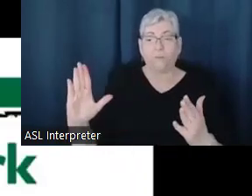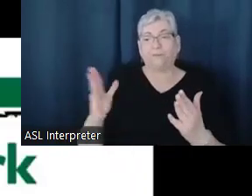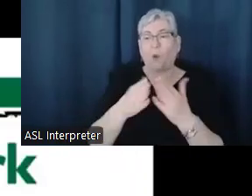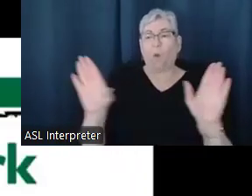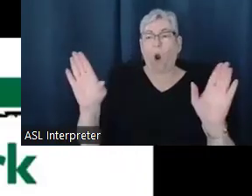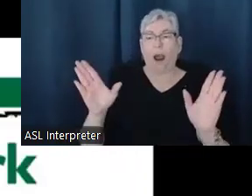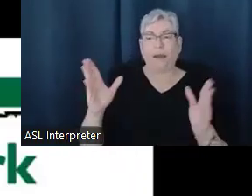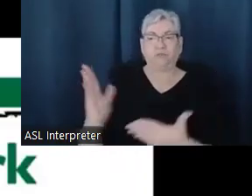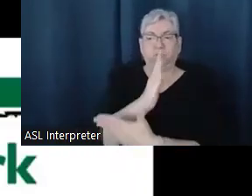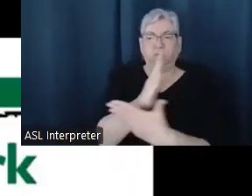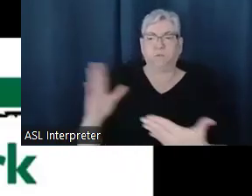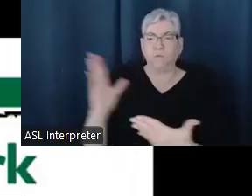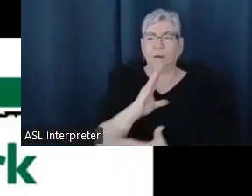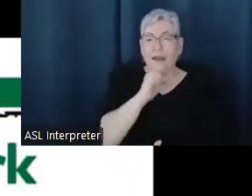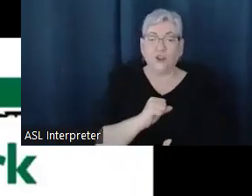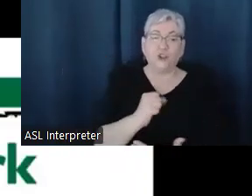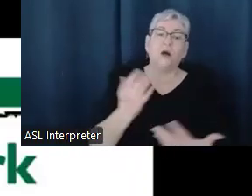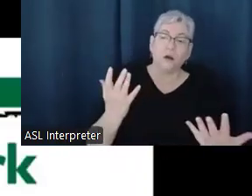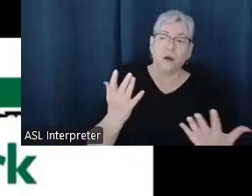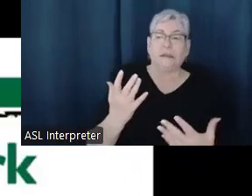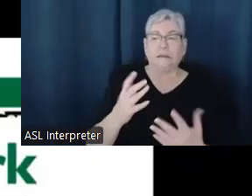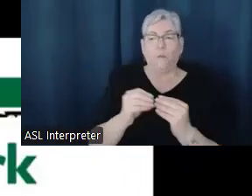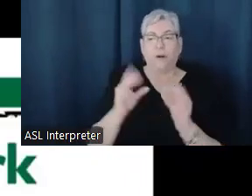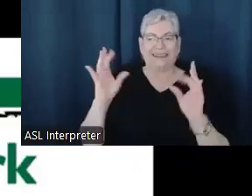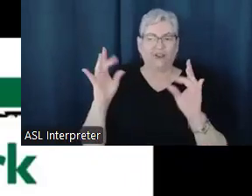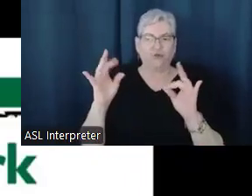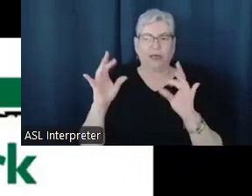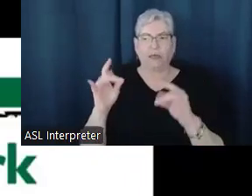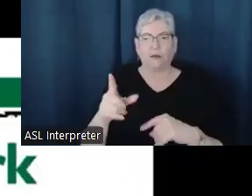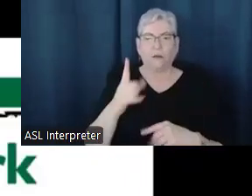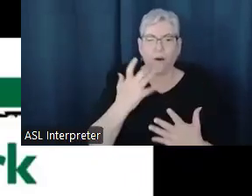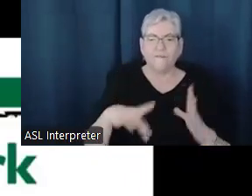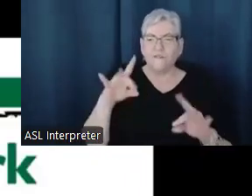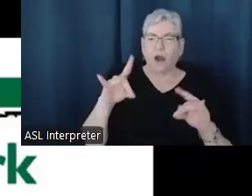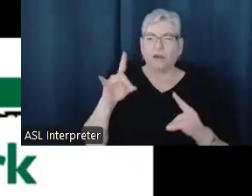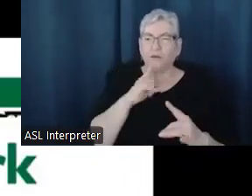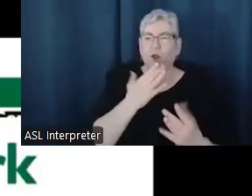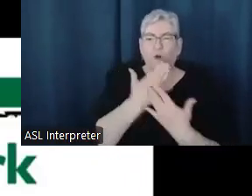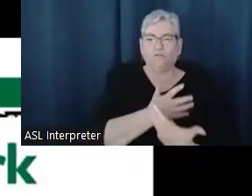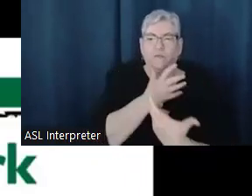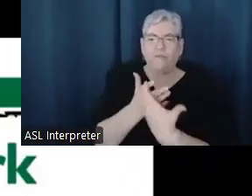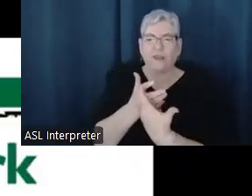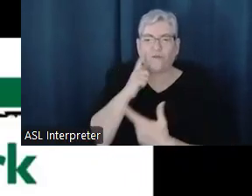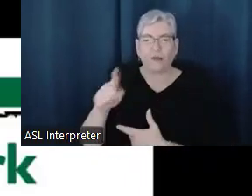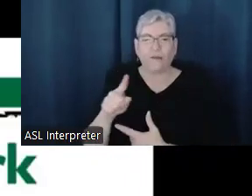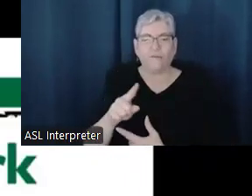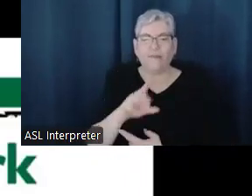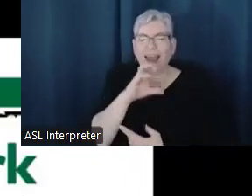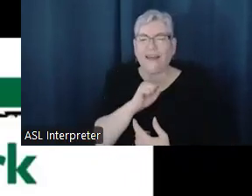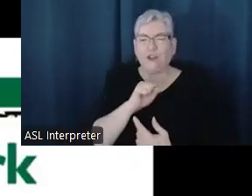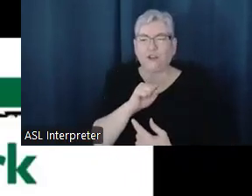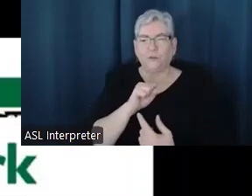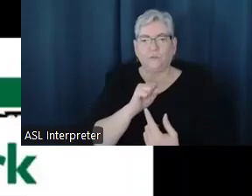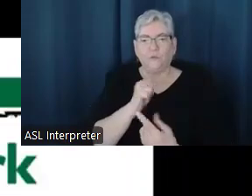to make things a little bit trickier, because you want to find things that are a good fit and age appropriate for each of your youth.